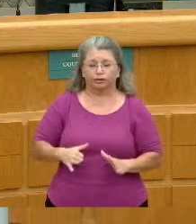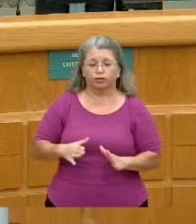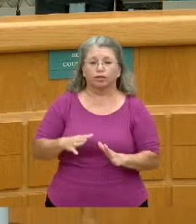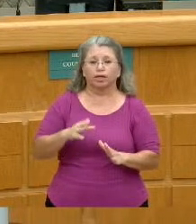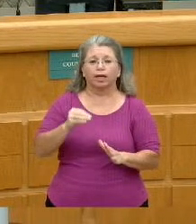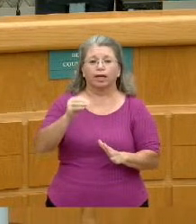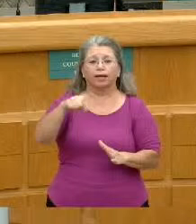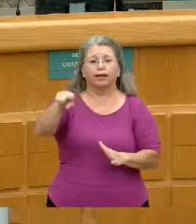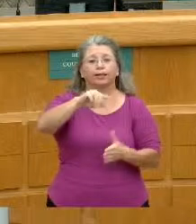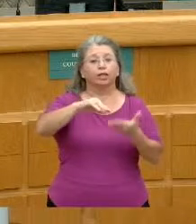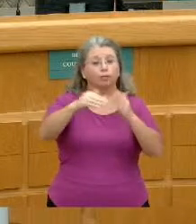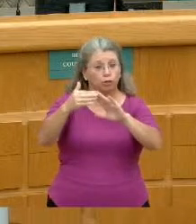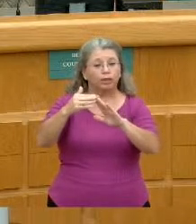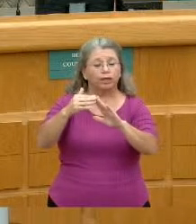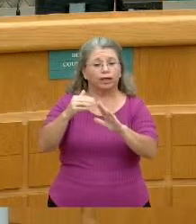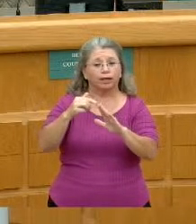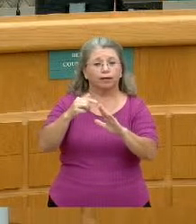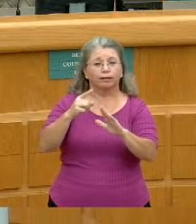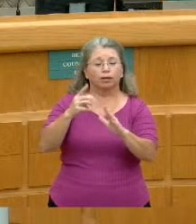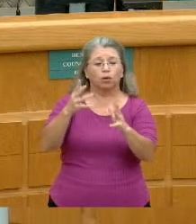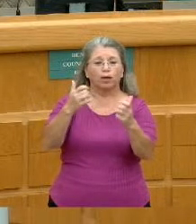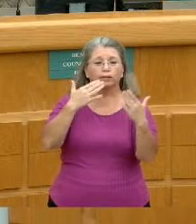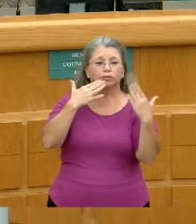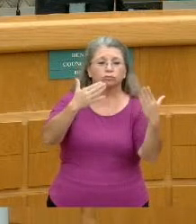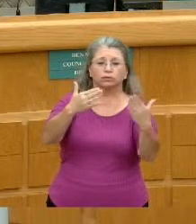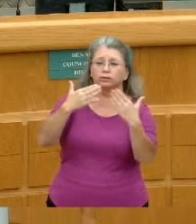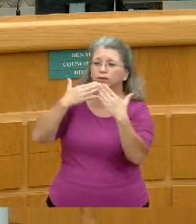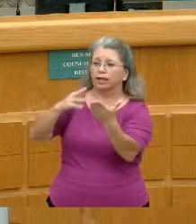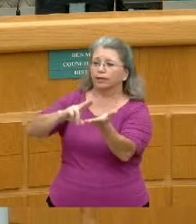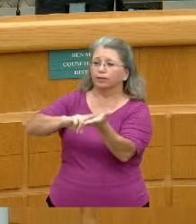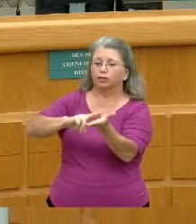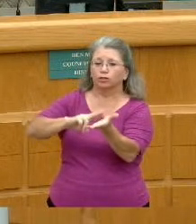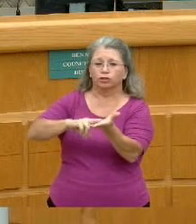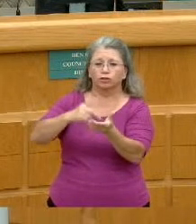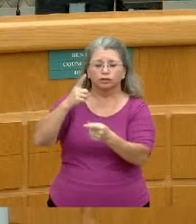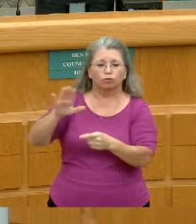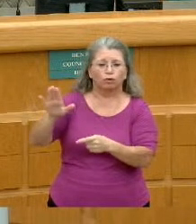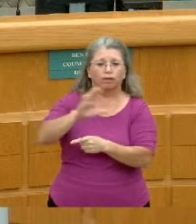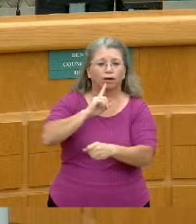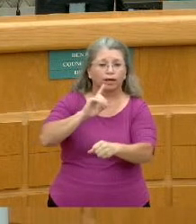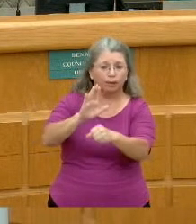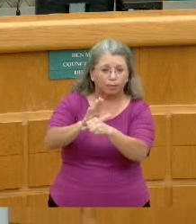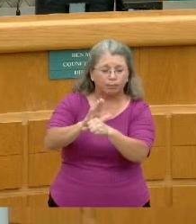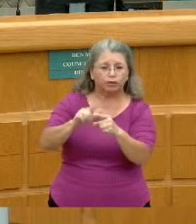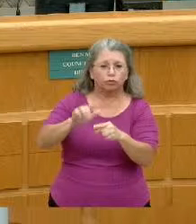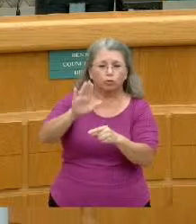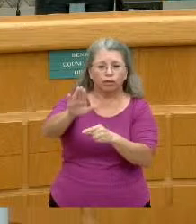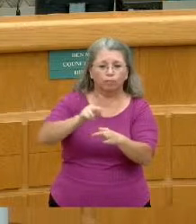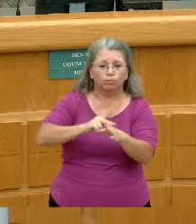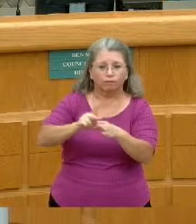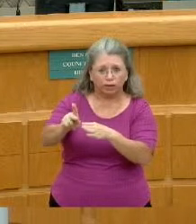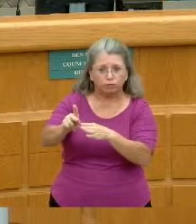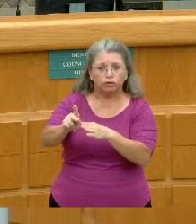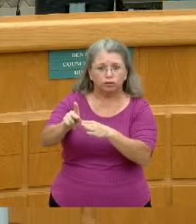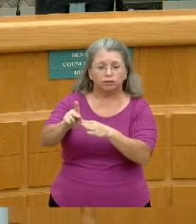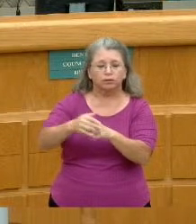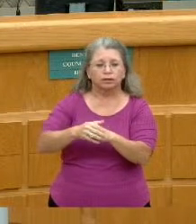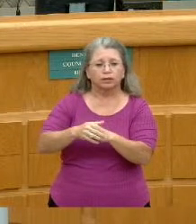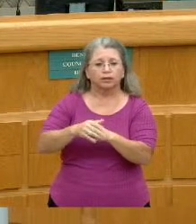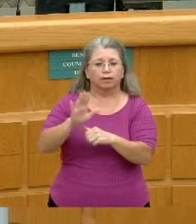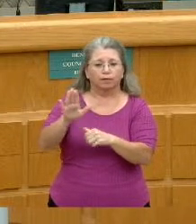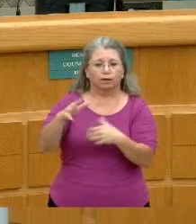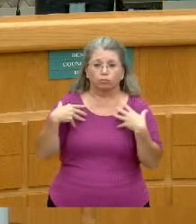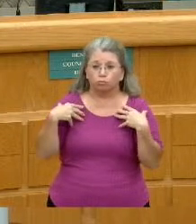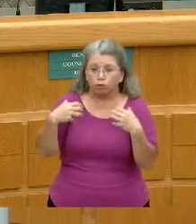community want to thank the nurses for their profession, for their commitment to the profession, their